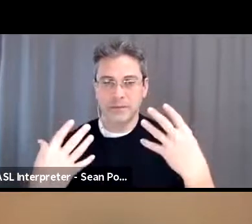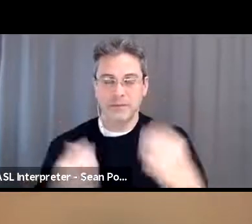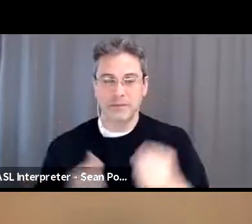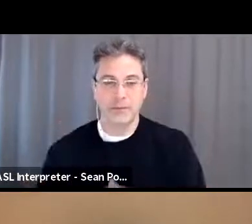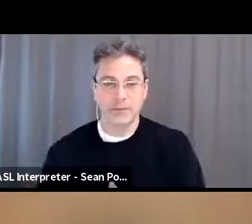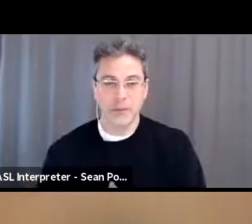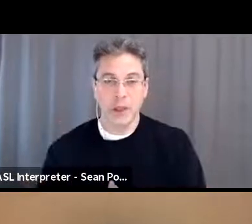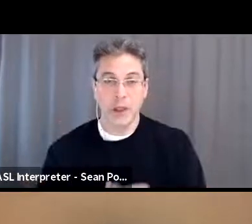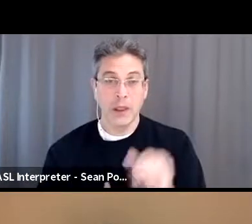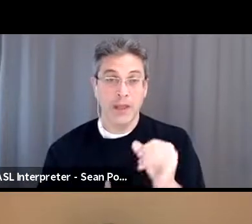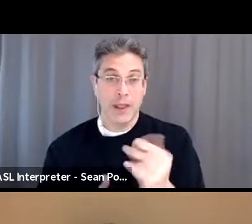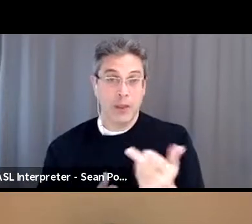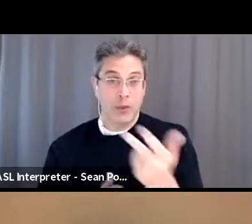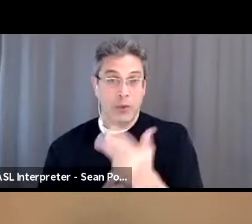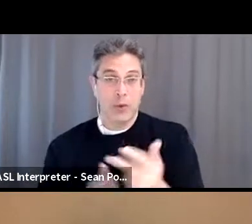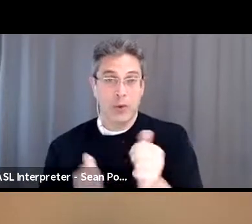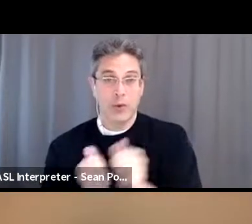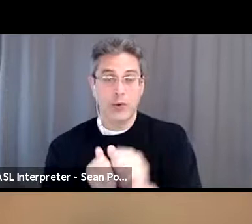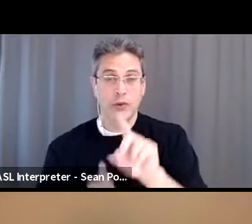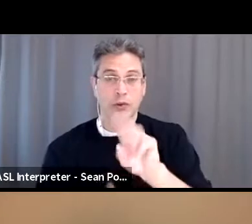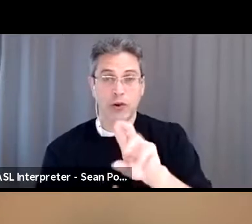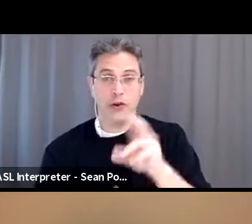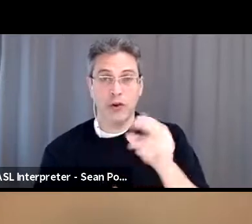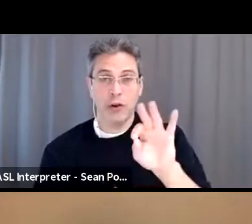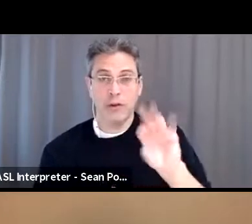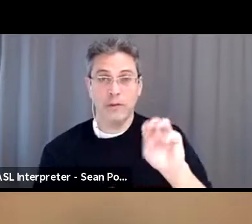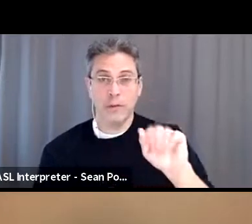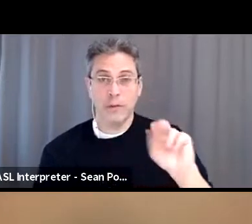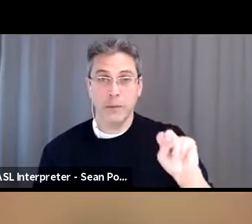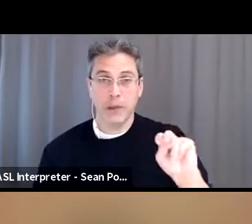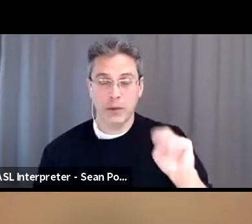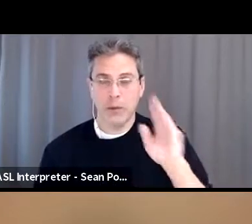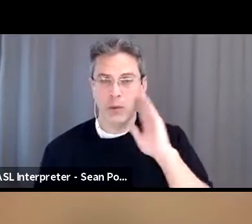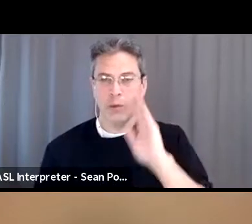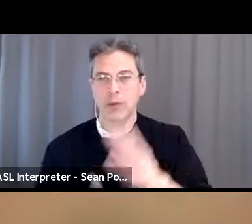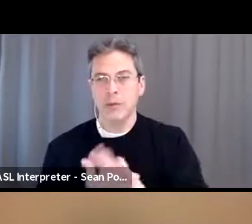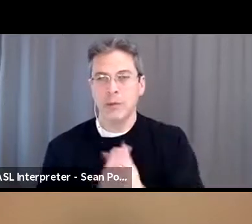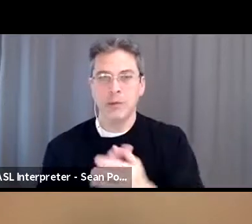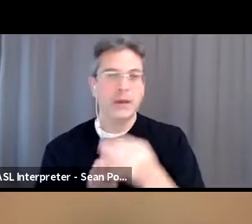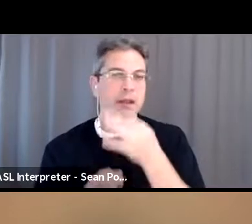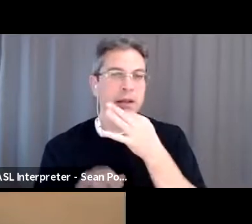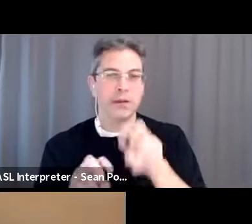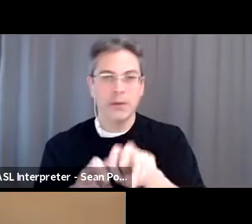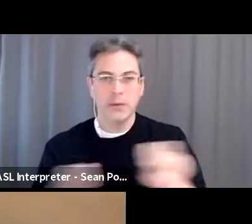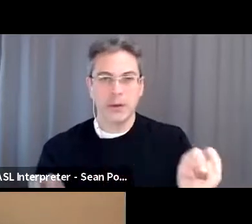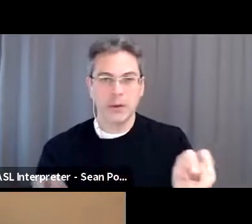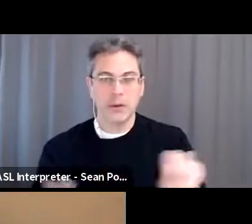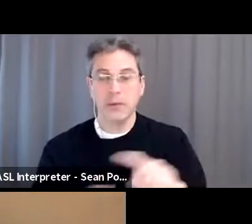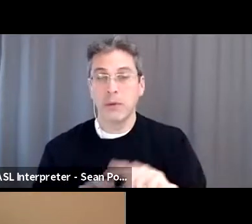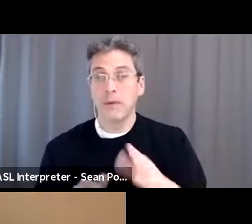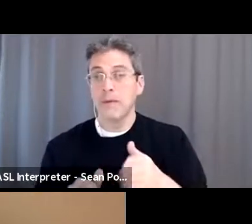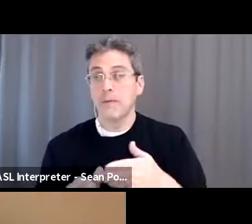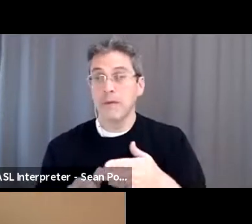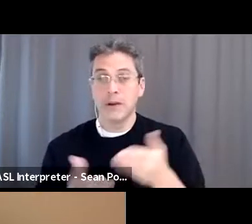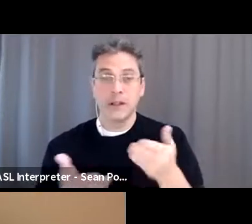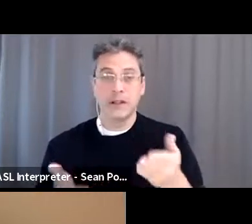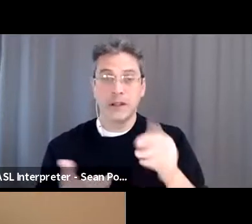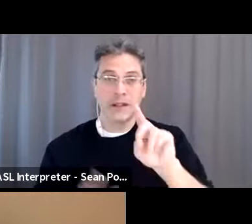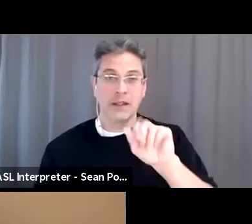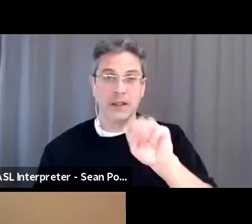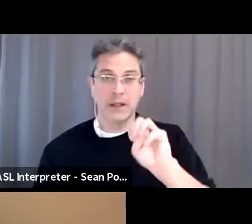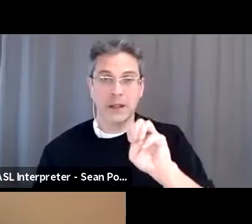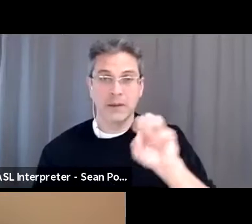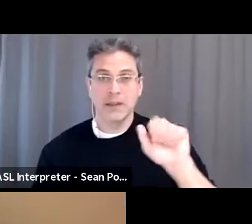will form our expert panel. But let me introduce Dr. Dame Sally Davies, who was appointed as the